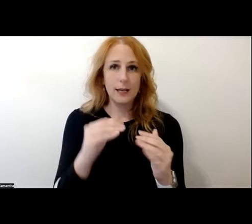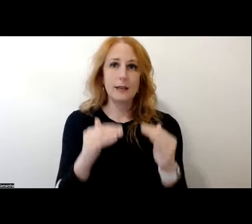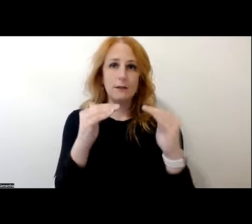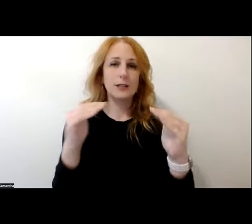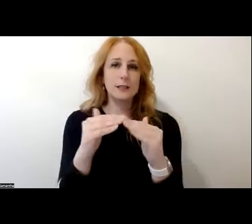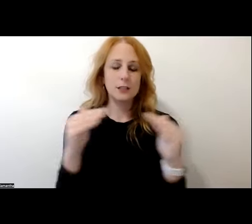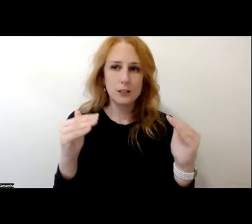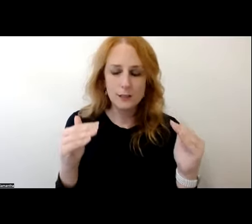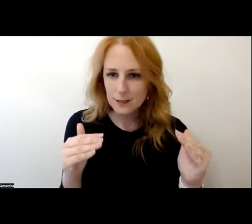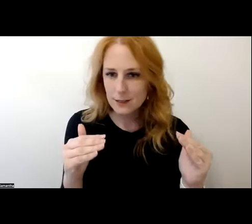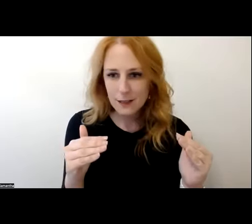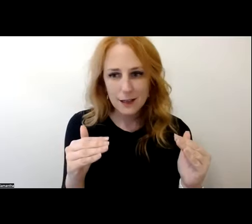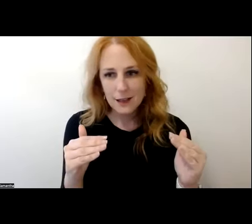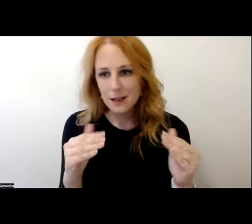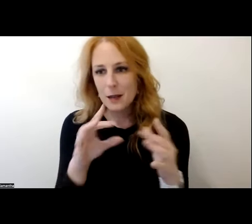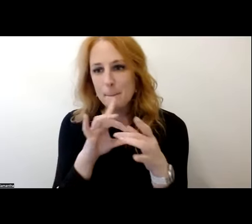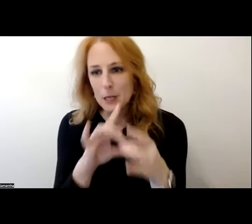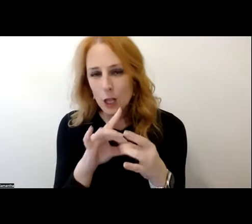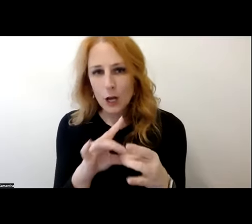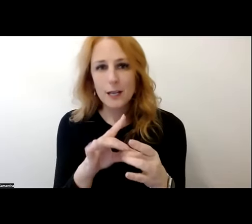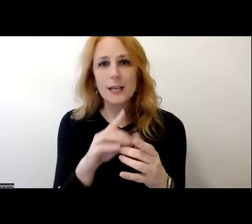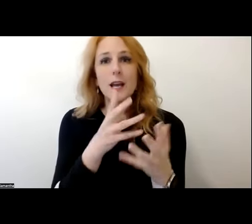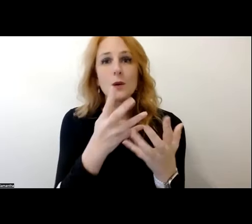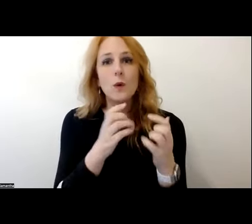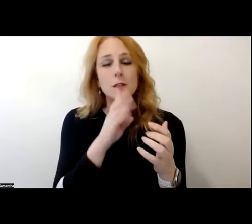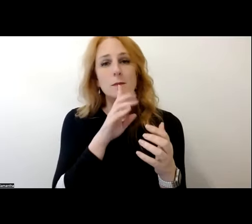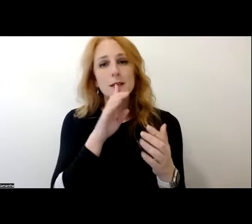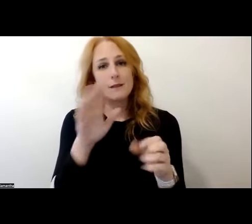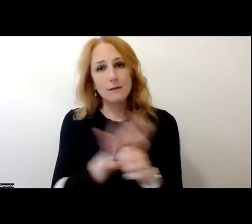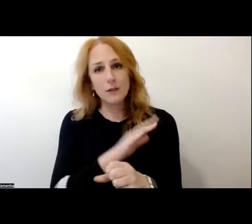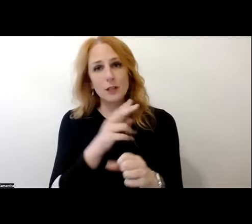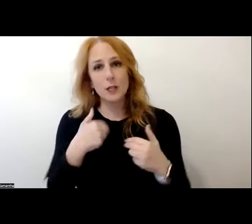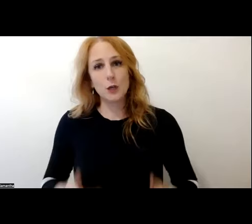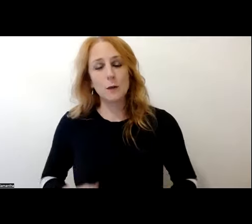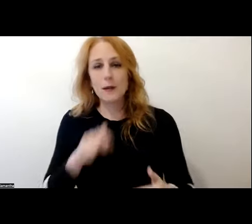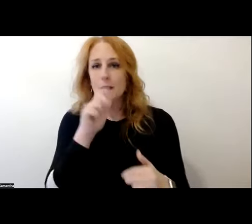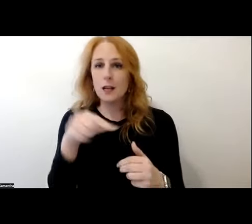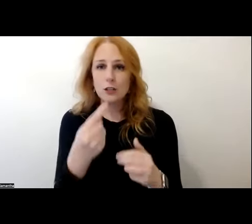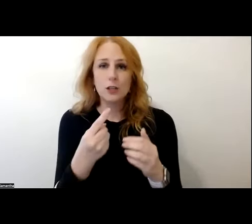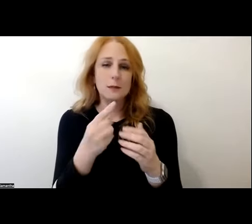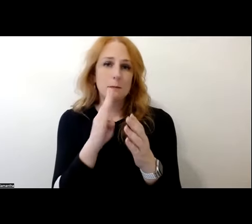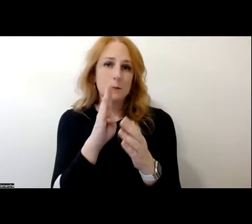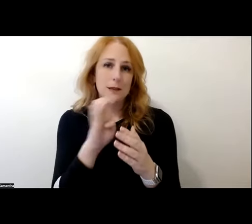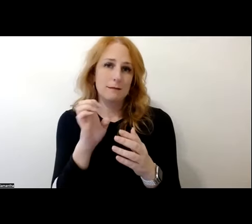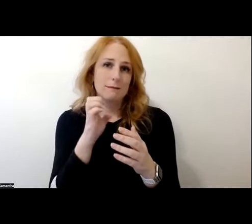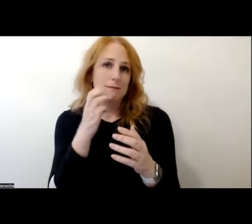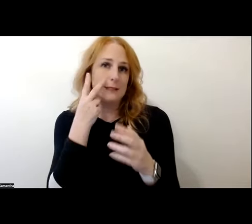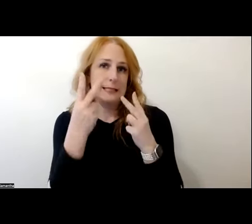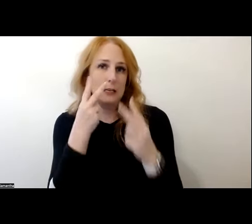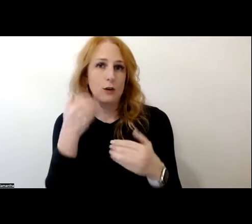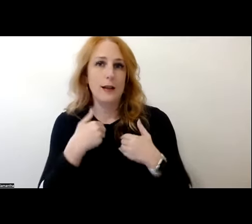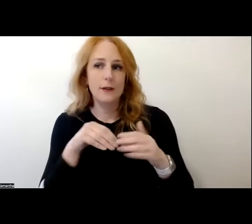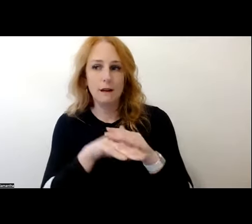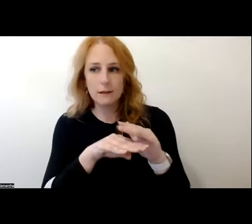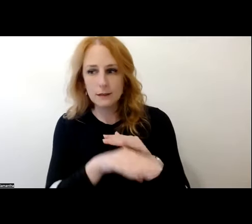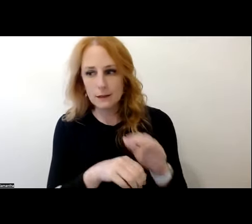Institute. Belonging, or being fully human, means more than just being seen or having access. Belonging entails having meaningful